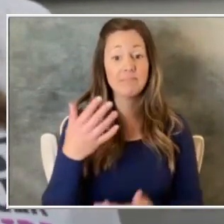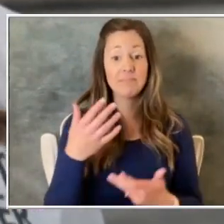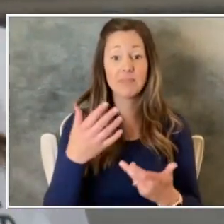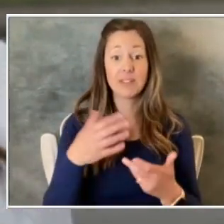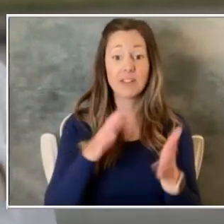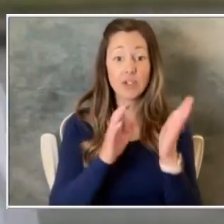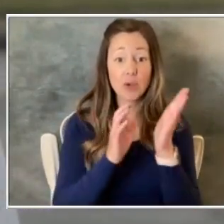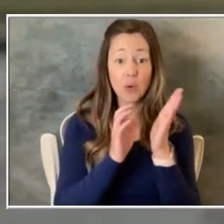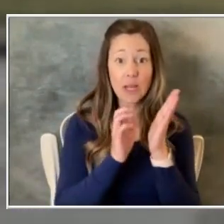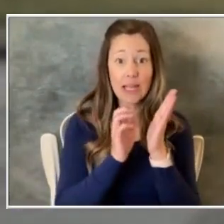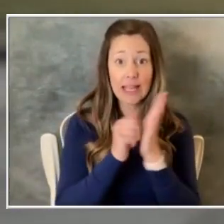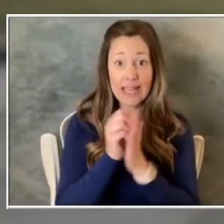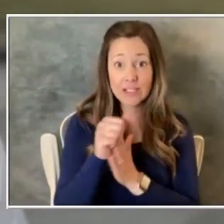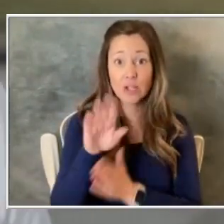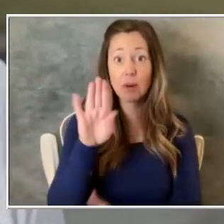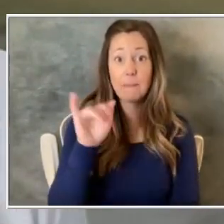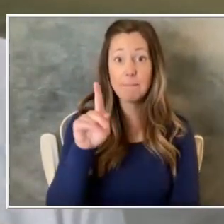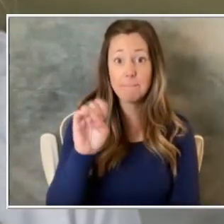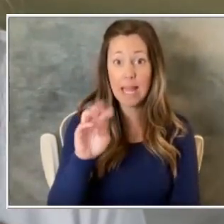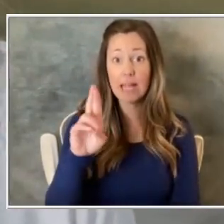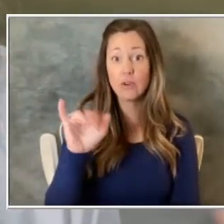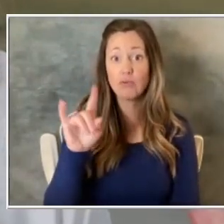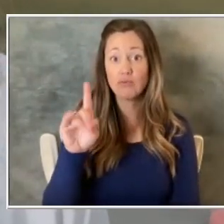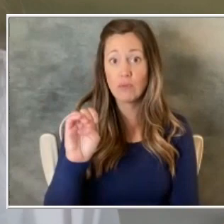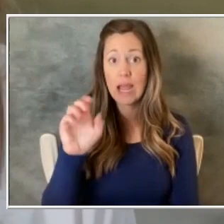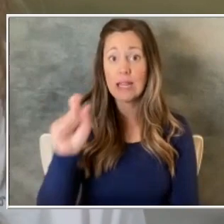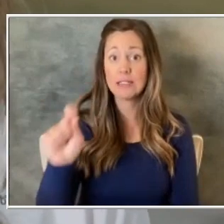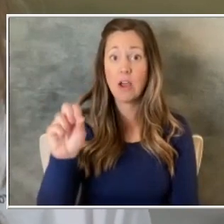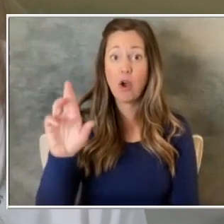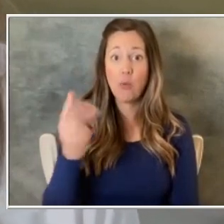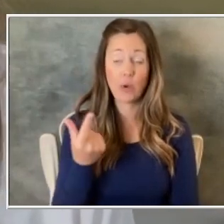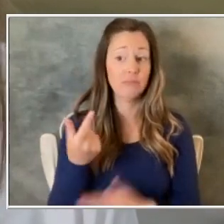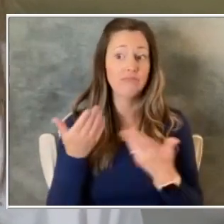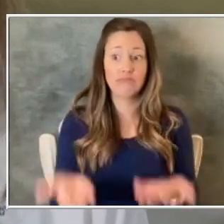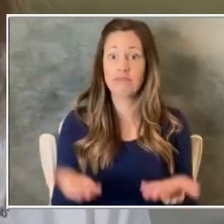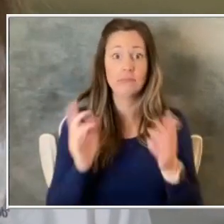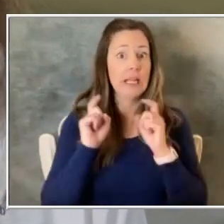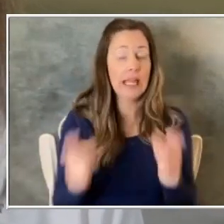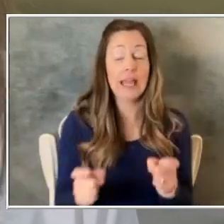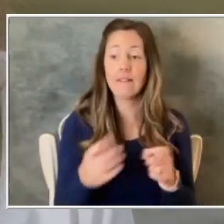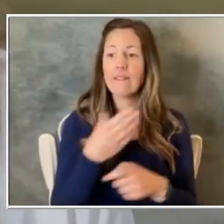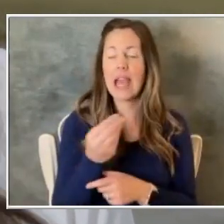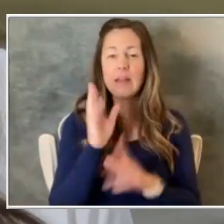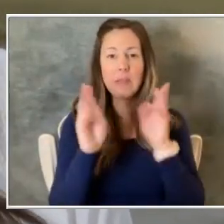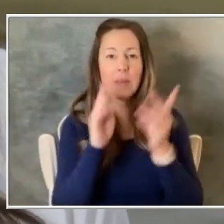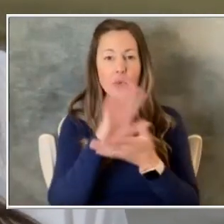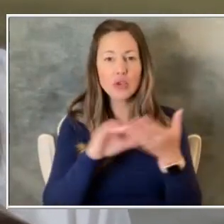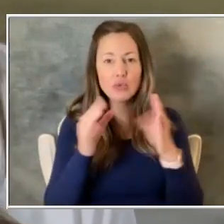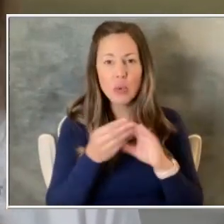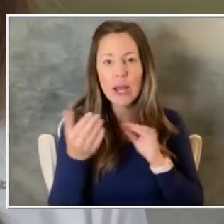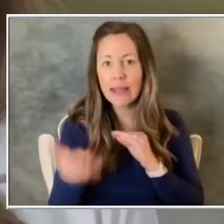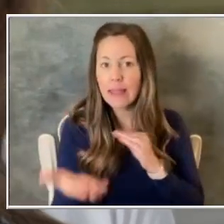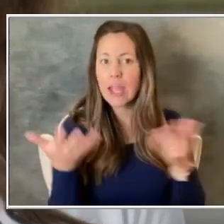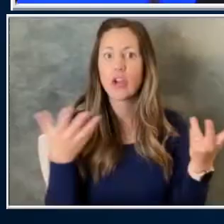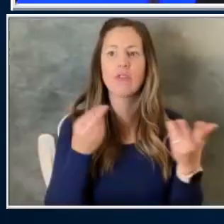cancerbikeride.org. So you go there, give, and you can hear some of the great stories and the whys. So cancerbikeride.org.